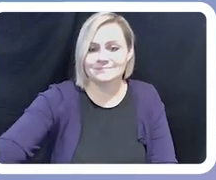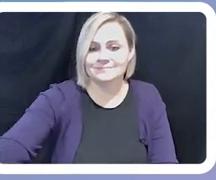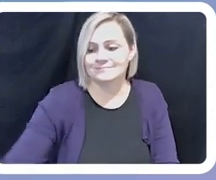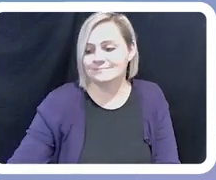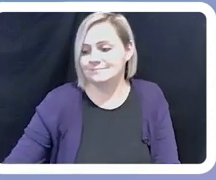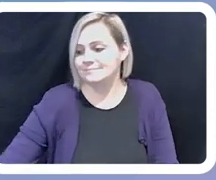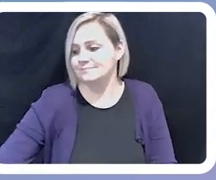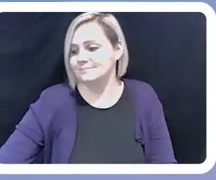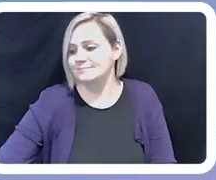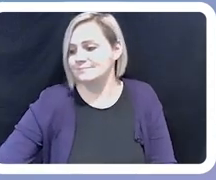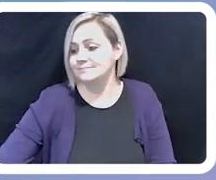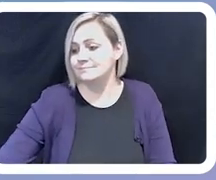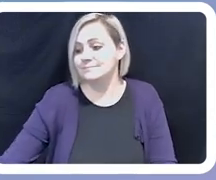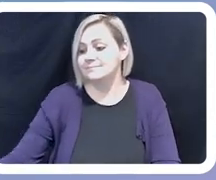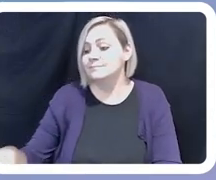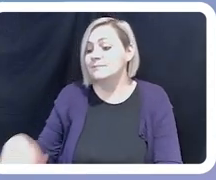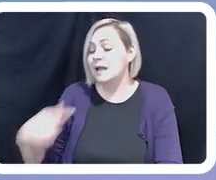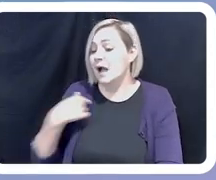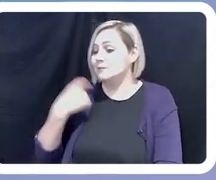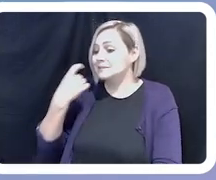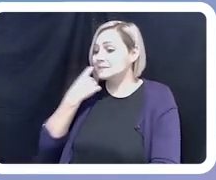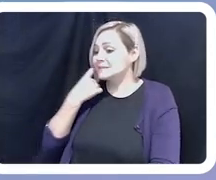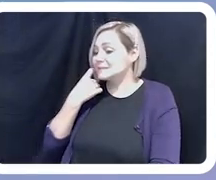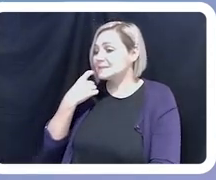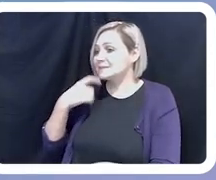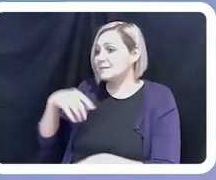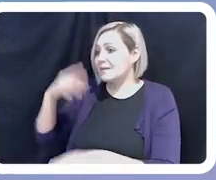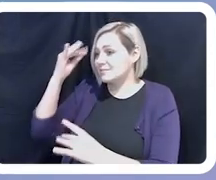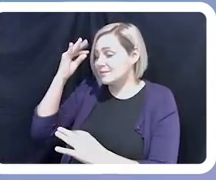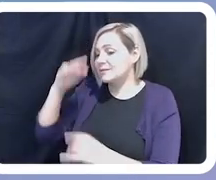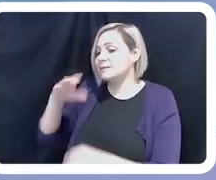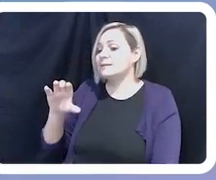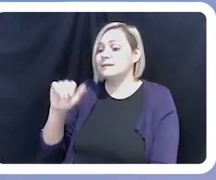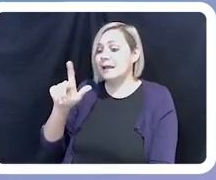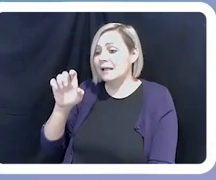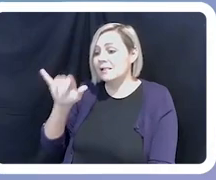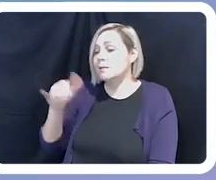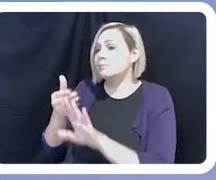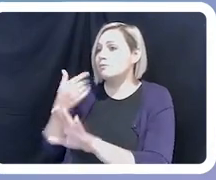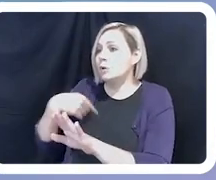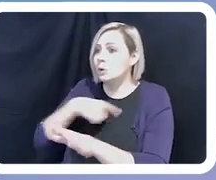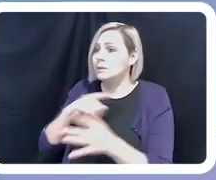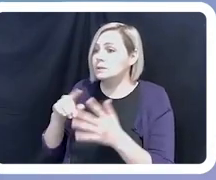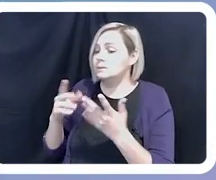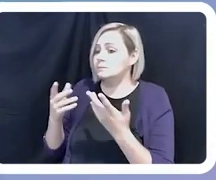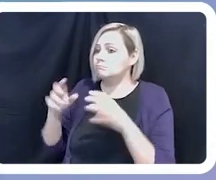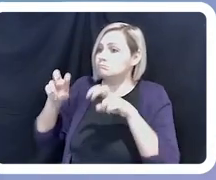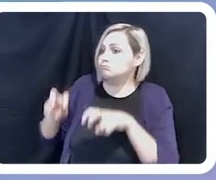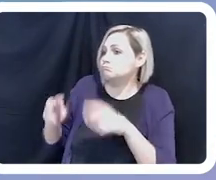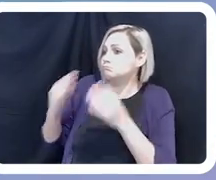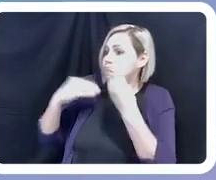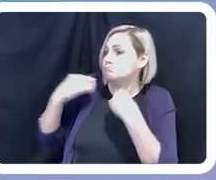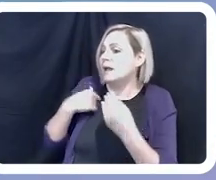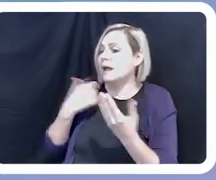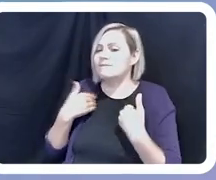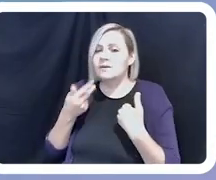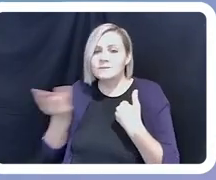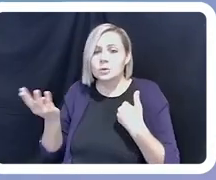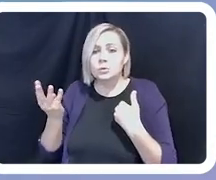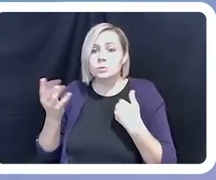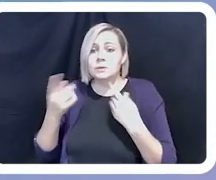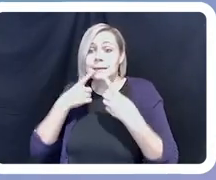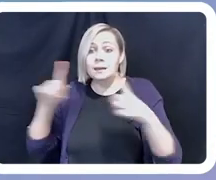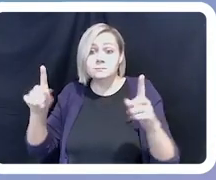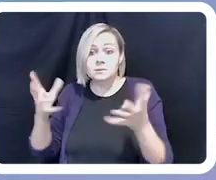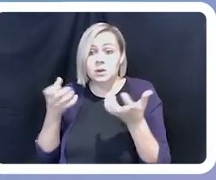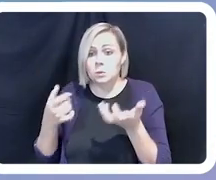So I was just thinking, Kaylee and Nancy, like before we actually, you know, sit down and eat, I mean, when I come over here, I just had a couple announcements I wanted to make